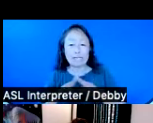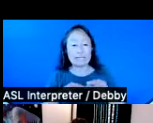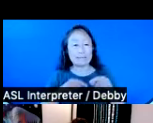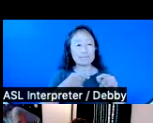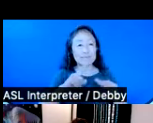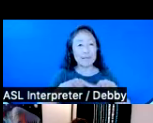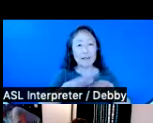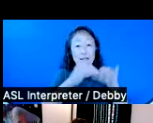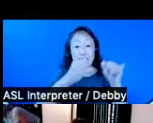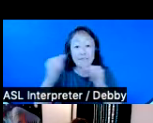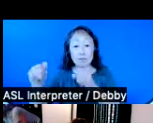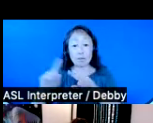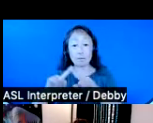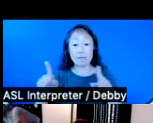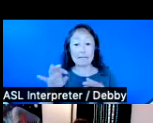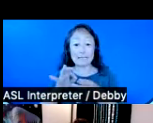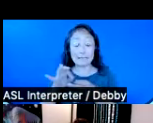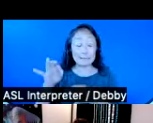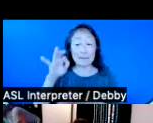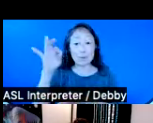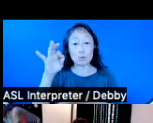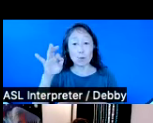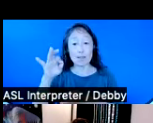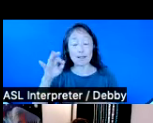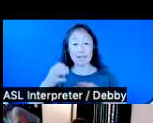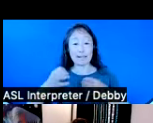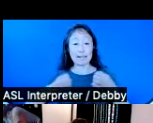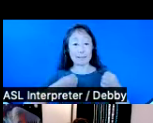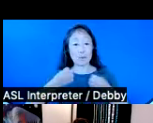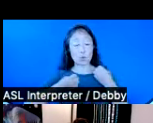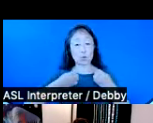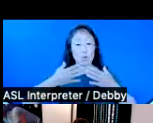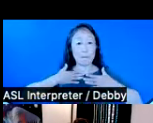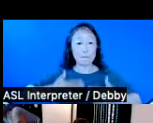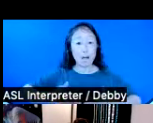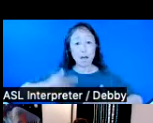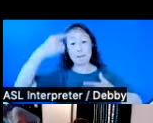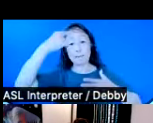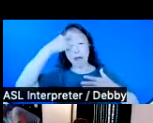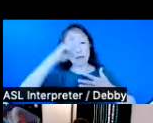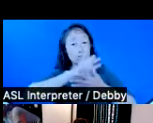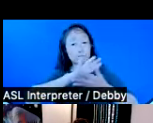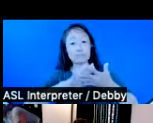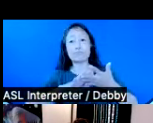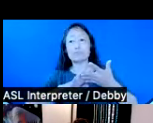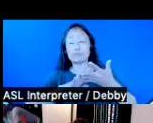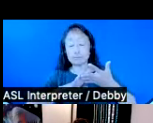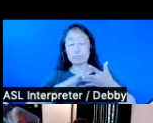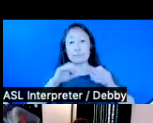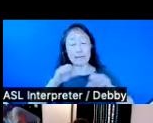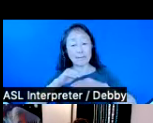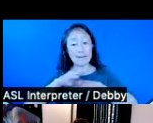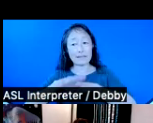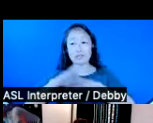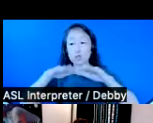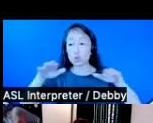This spiritual, emotional, body, and mind, all of those pieces can be affected by the children and the family and